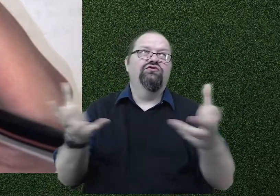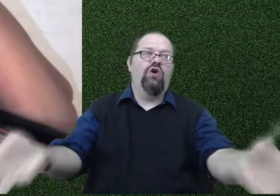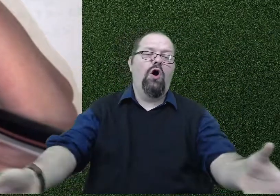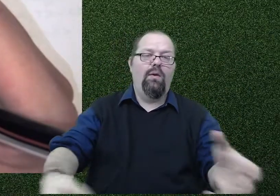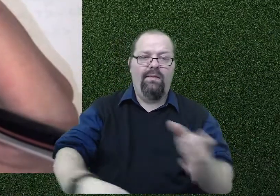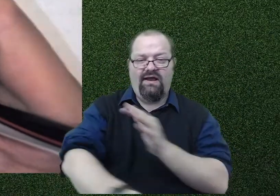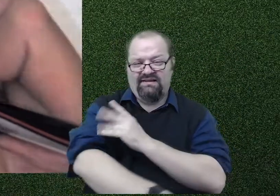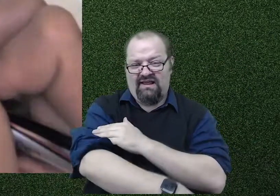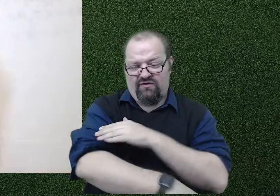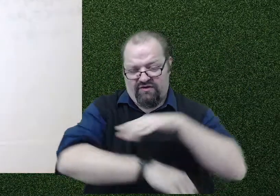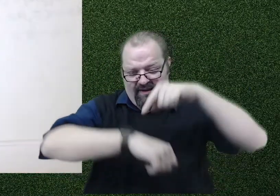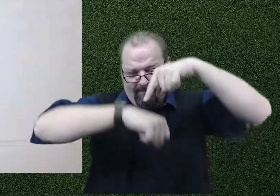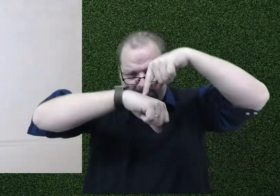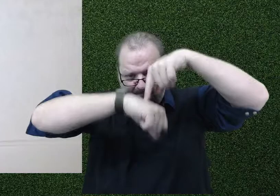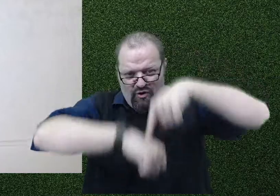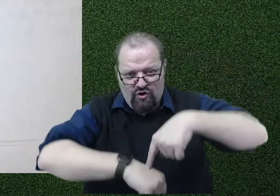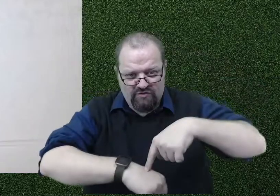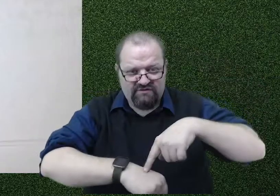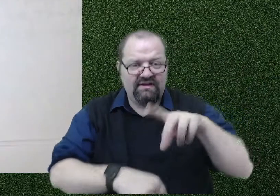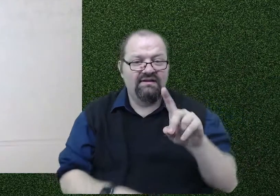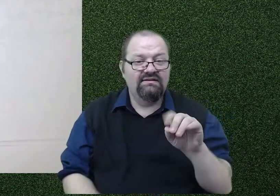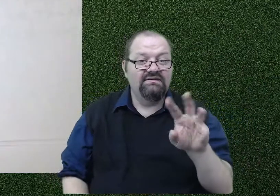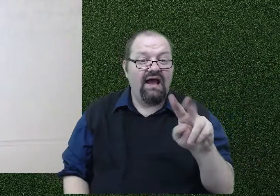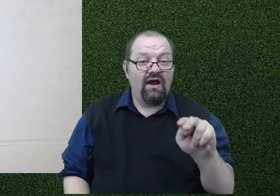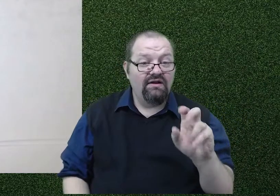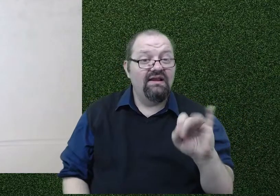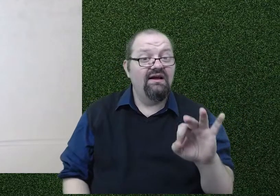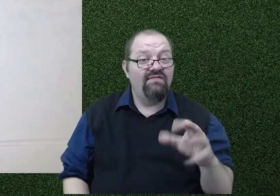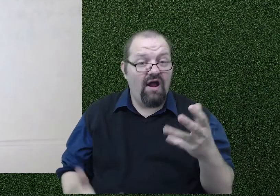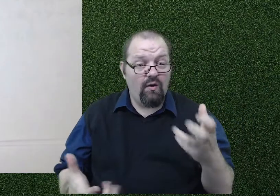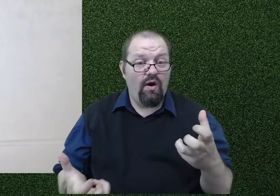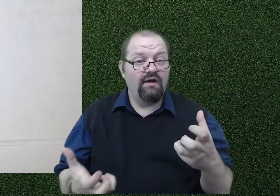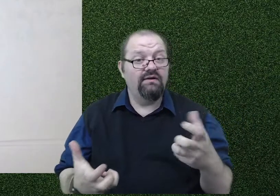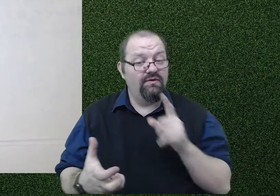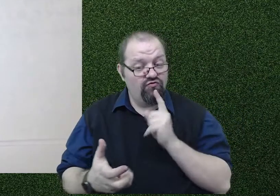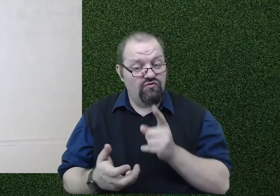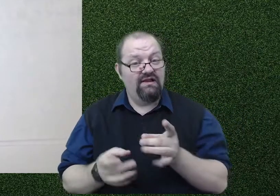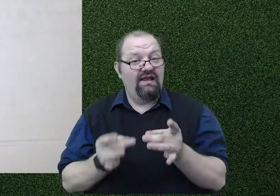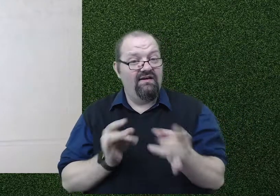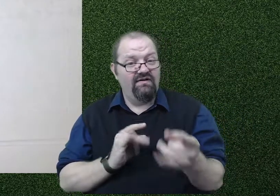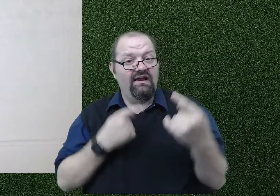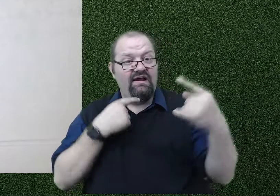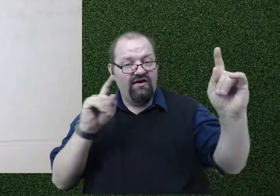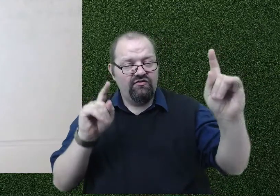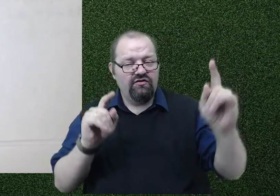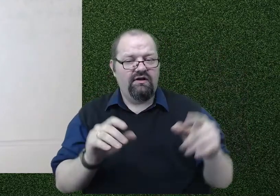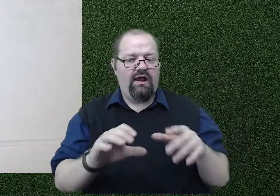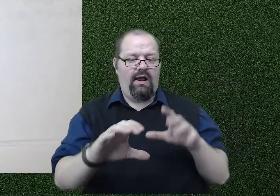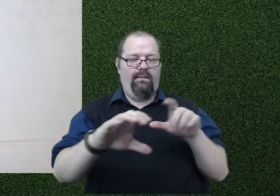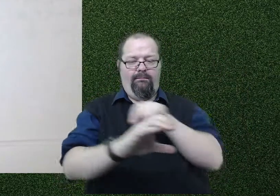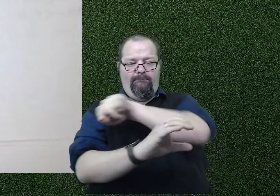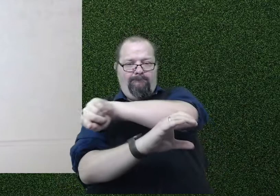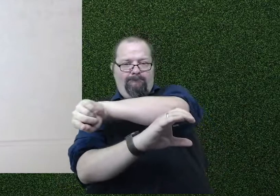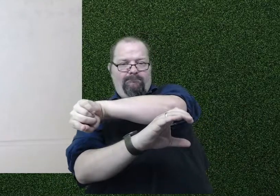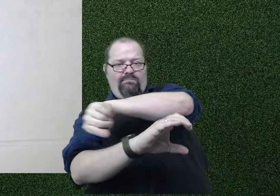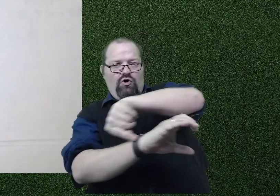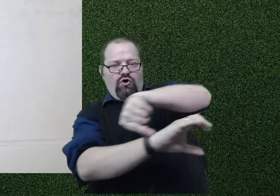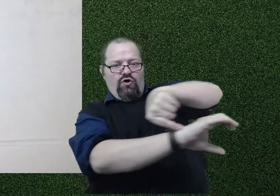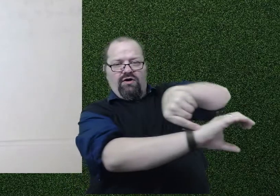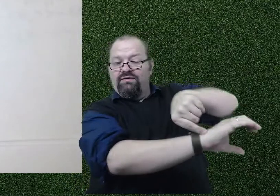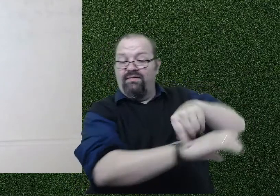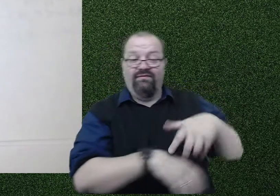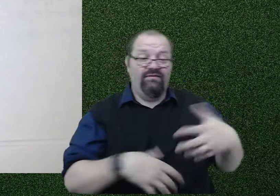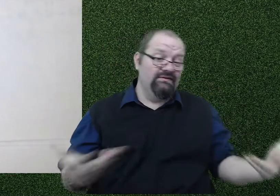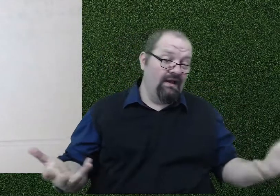ground. If I wanted to be really efficient, I should start pushing the box from over here, right? But for some reason, I've decided to push at